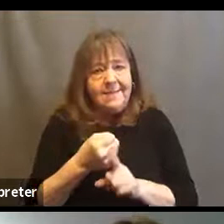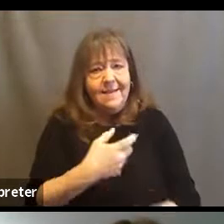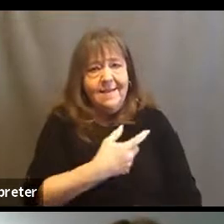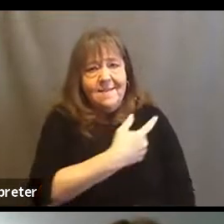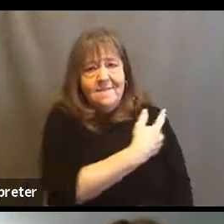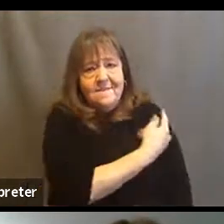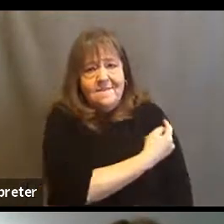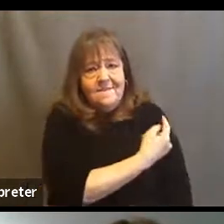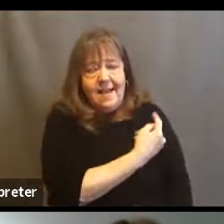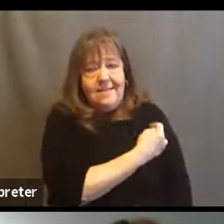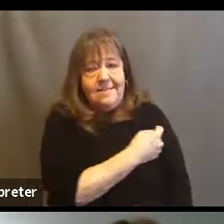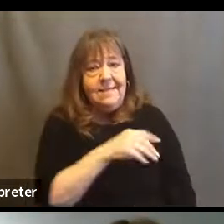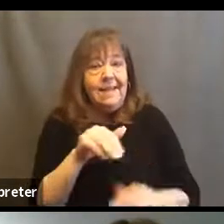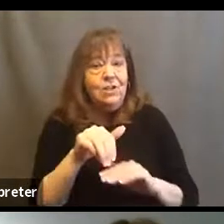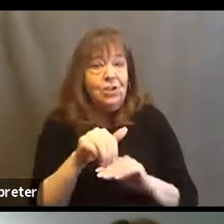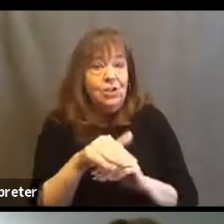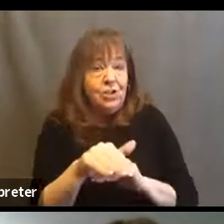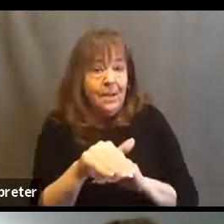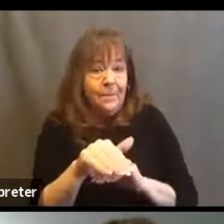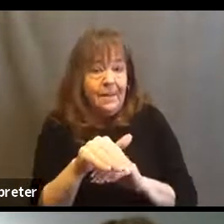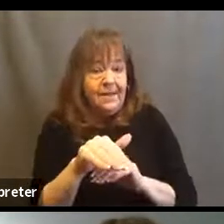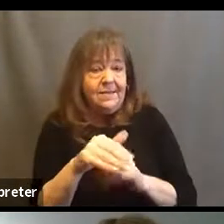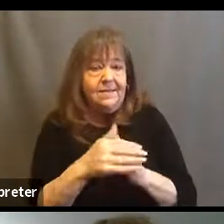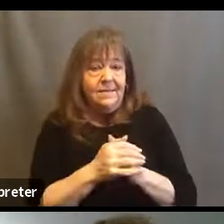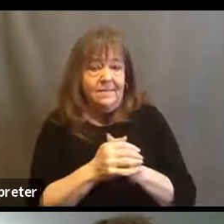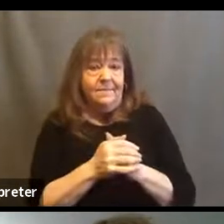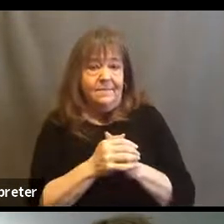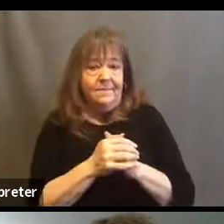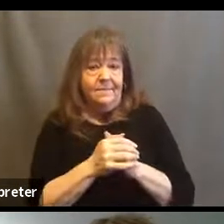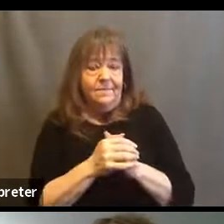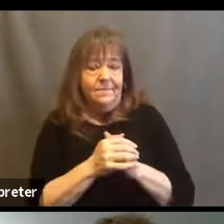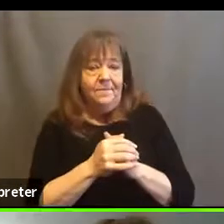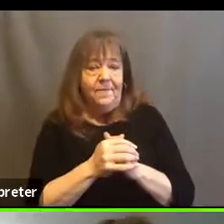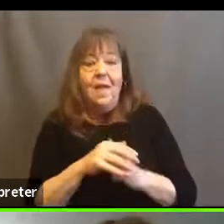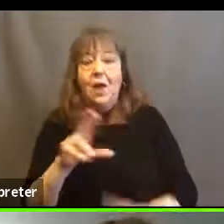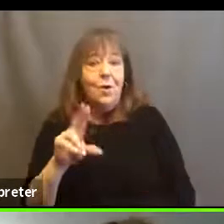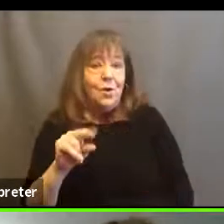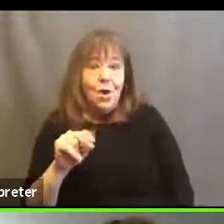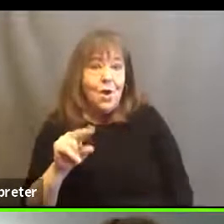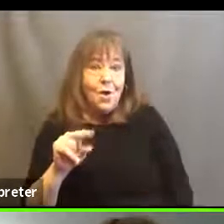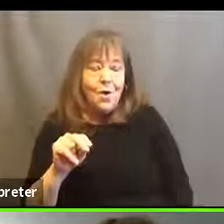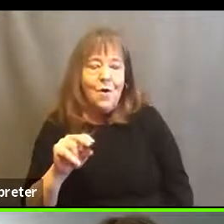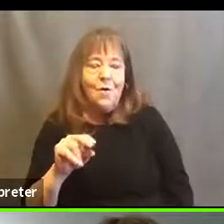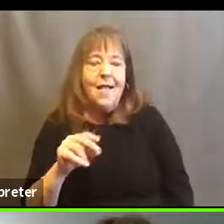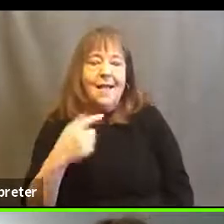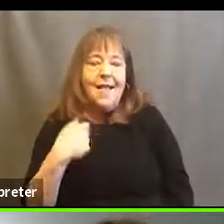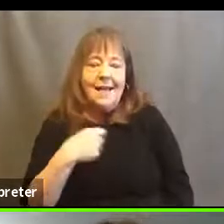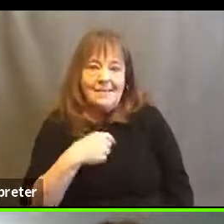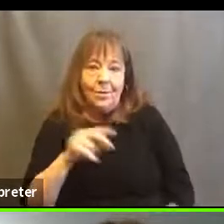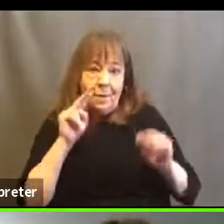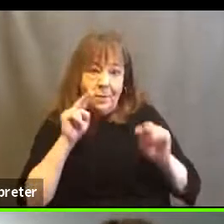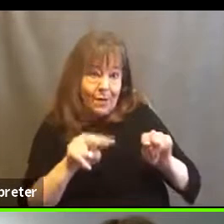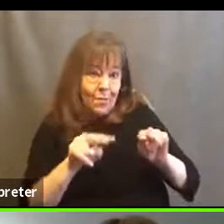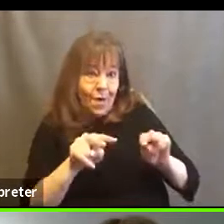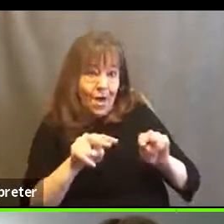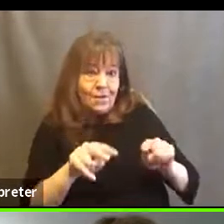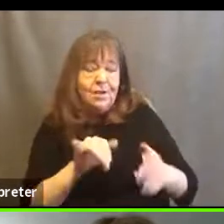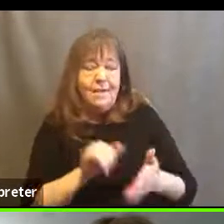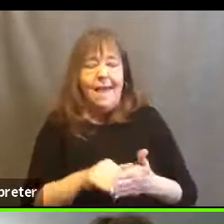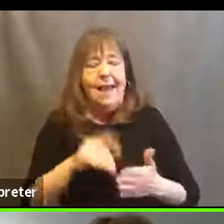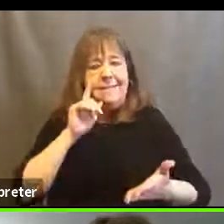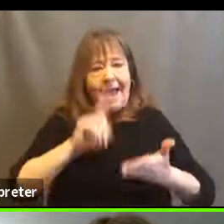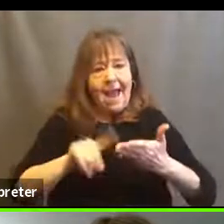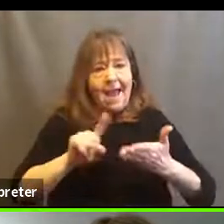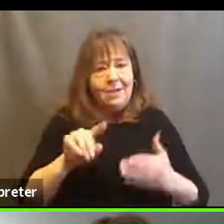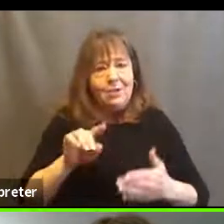vaccine shipments that we were scheduled to get? No, and we've been keeping an eye on that. I check the website